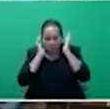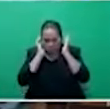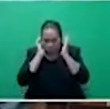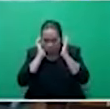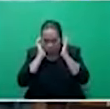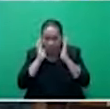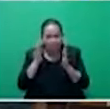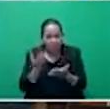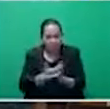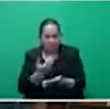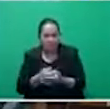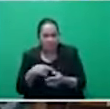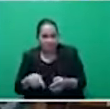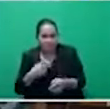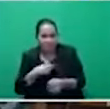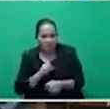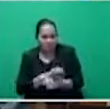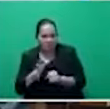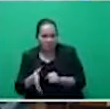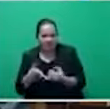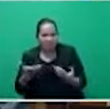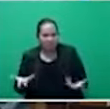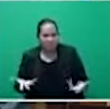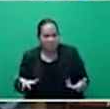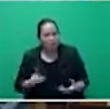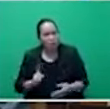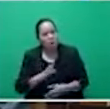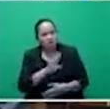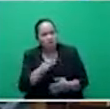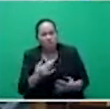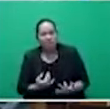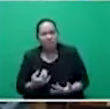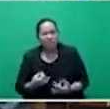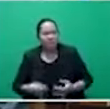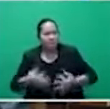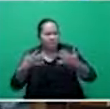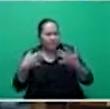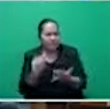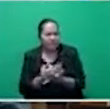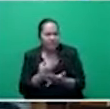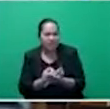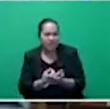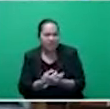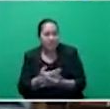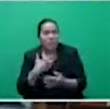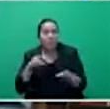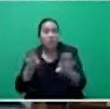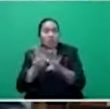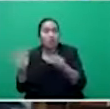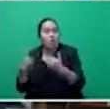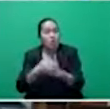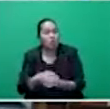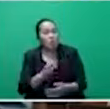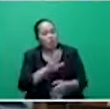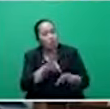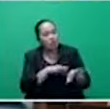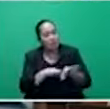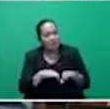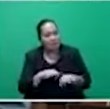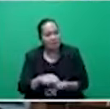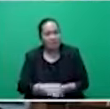pandemic? What would have been the economic formula? Ahead, Mr. Speaker, sir, because the borders were closed. Mr. Speaker,